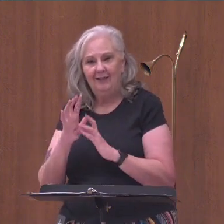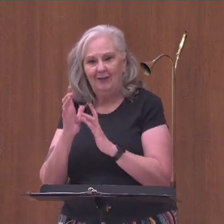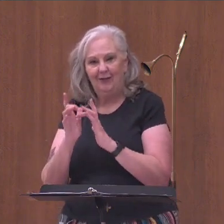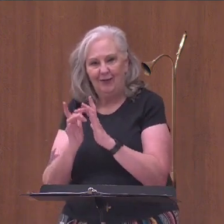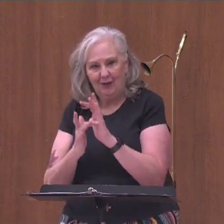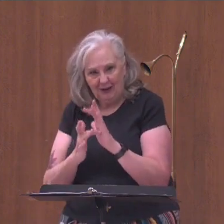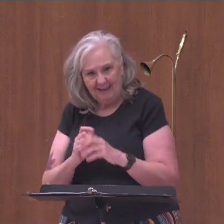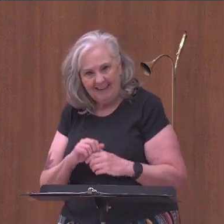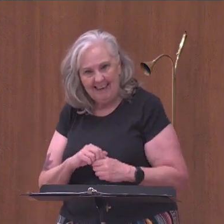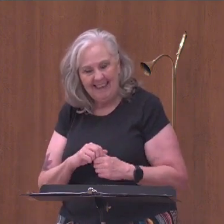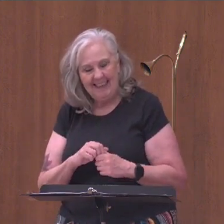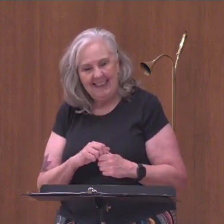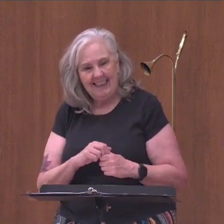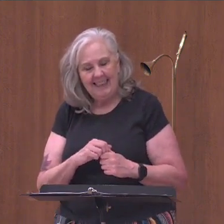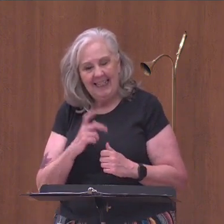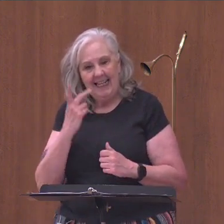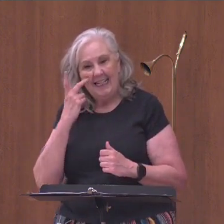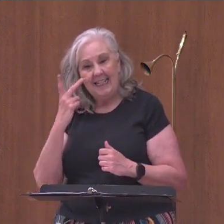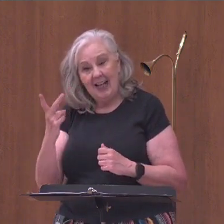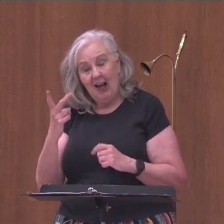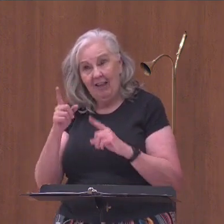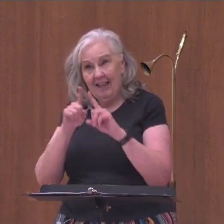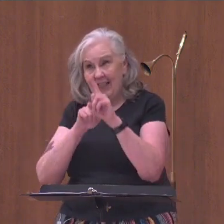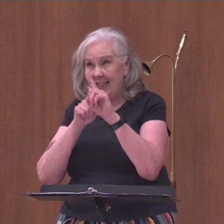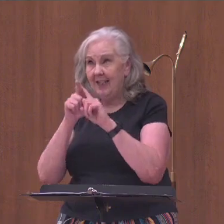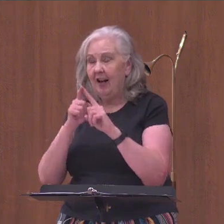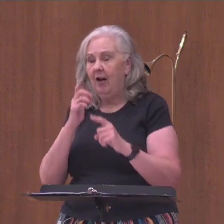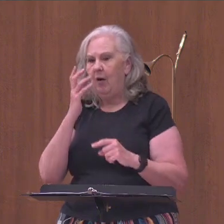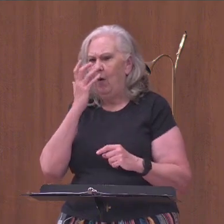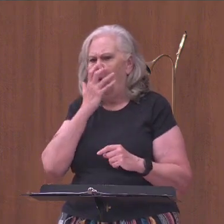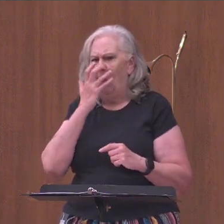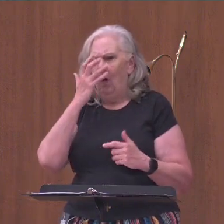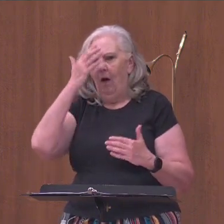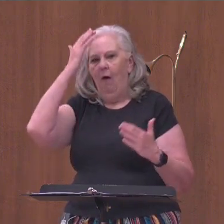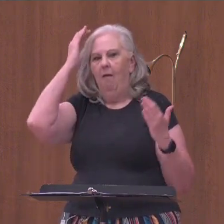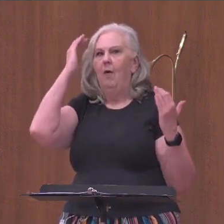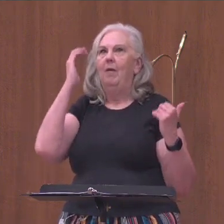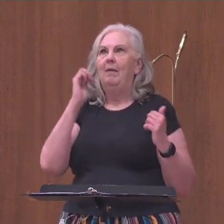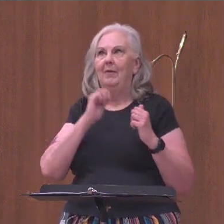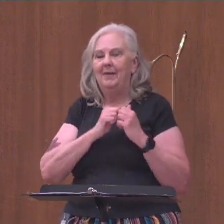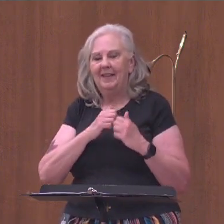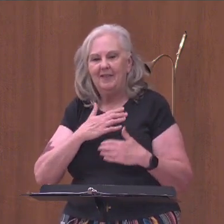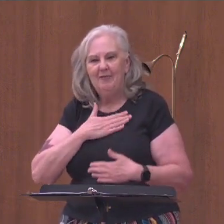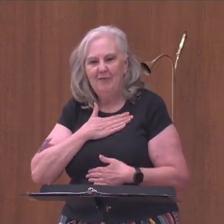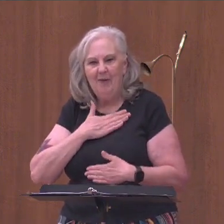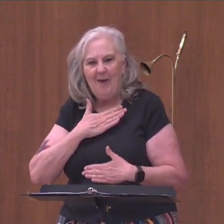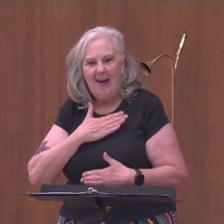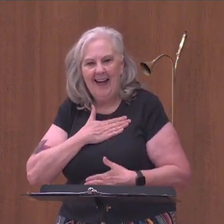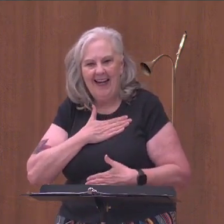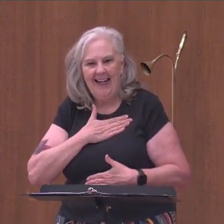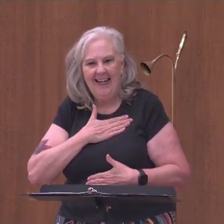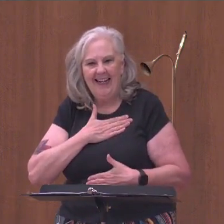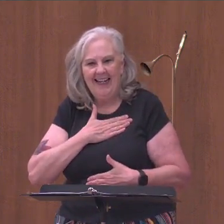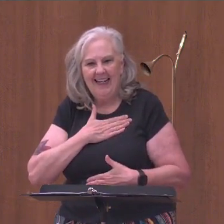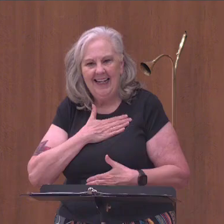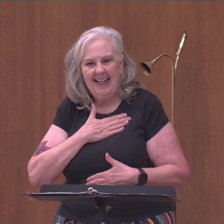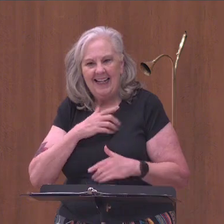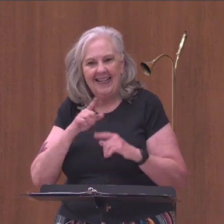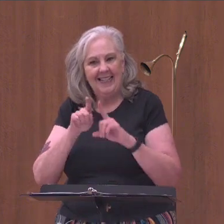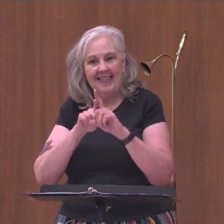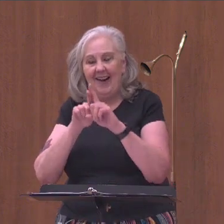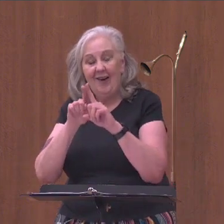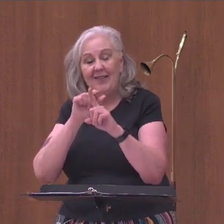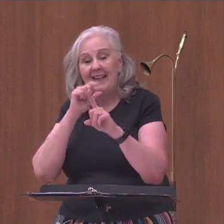Jesus. When they saw the star, they were overwhelmed with joy. The stars don't just